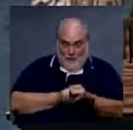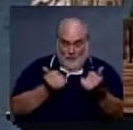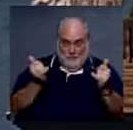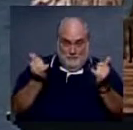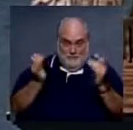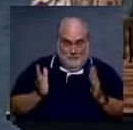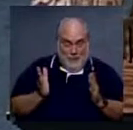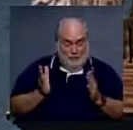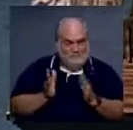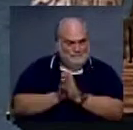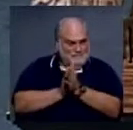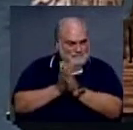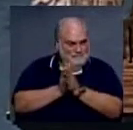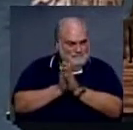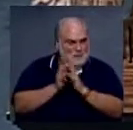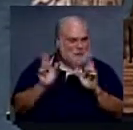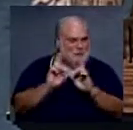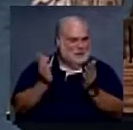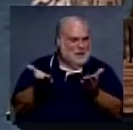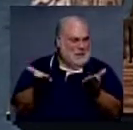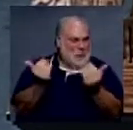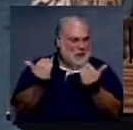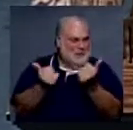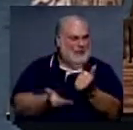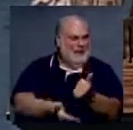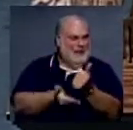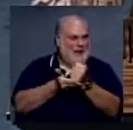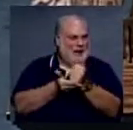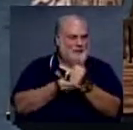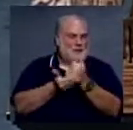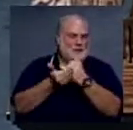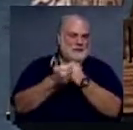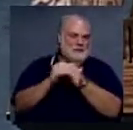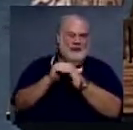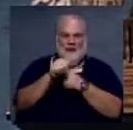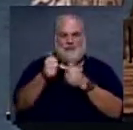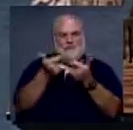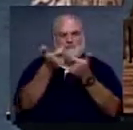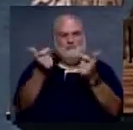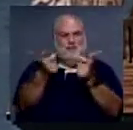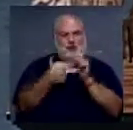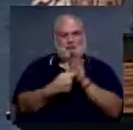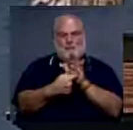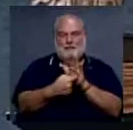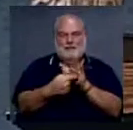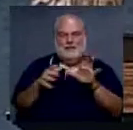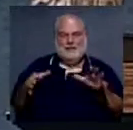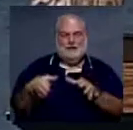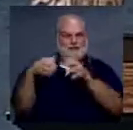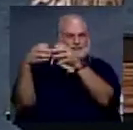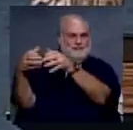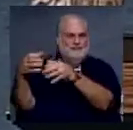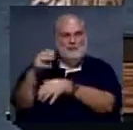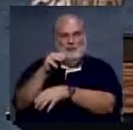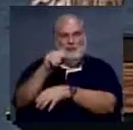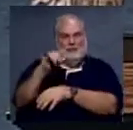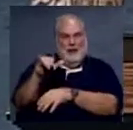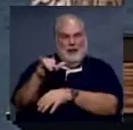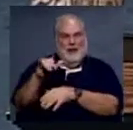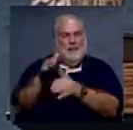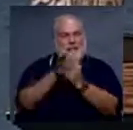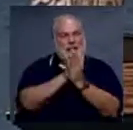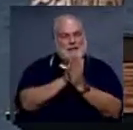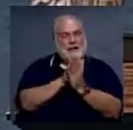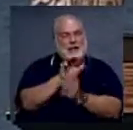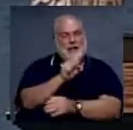come out and golf and help us raise some more money so we can send another large delegation to Memphis this May. So I'm going to have Ms. Sherry Enoch and